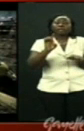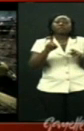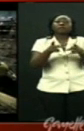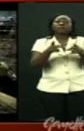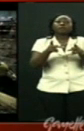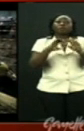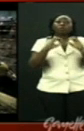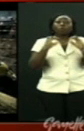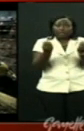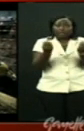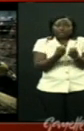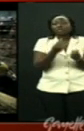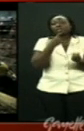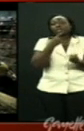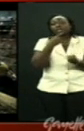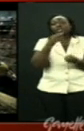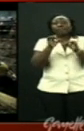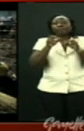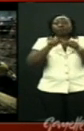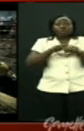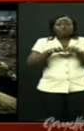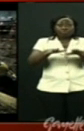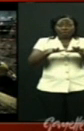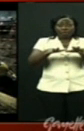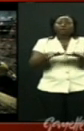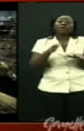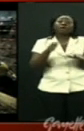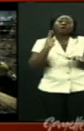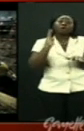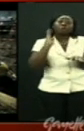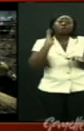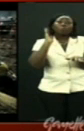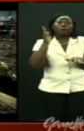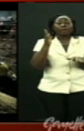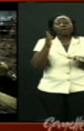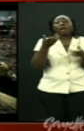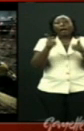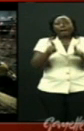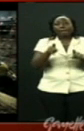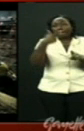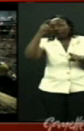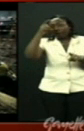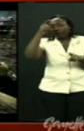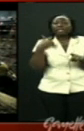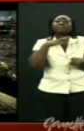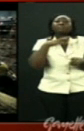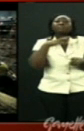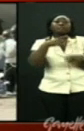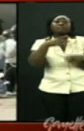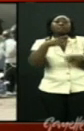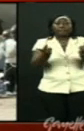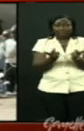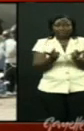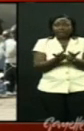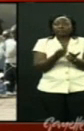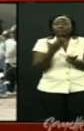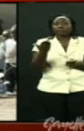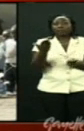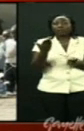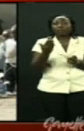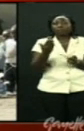any outbreak of disease could spread rapidly in Haiti due to the unsanitary conditions in the makeshift camps housing the homeless, with